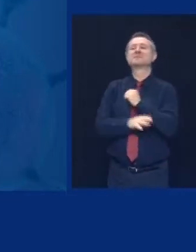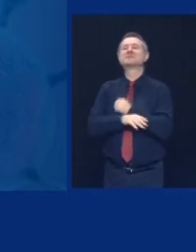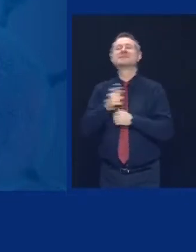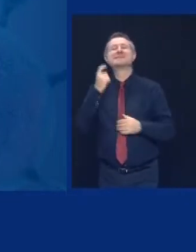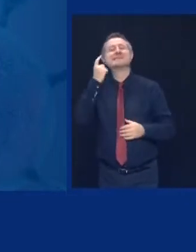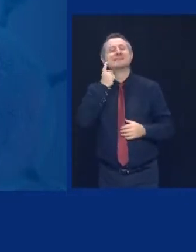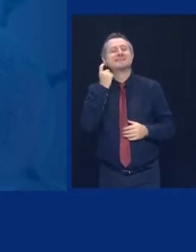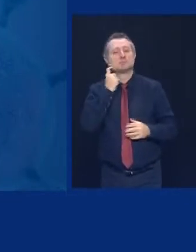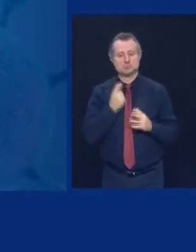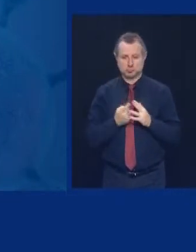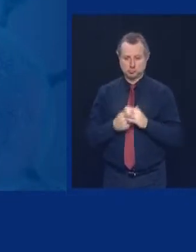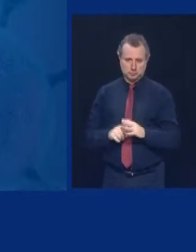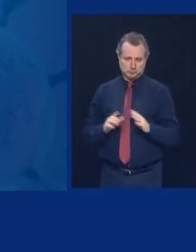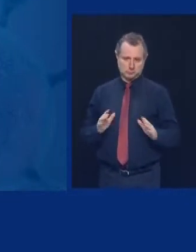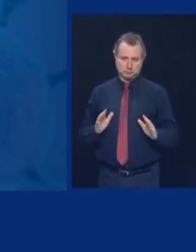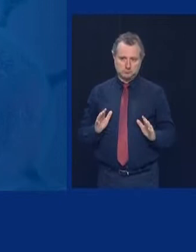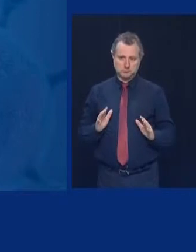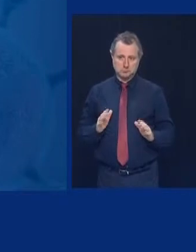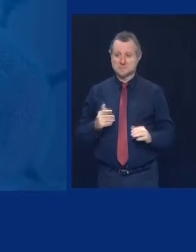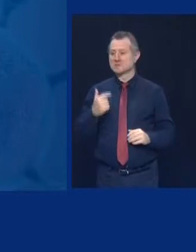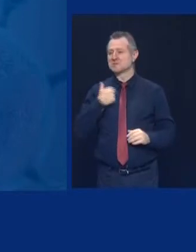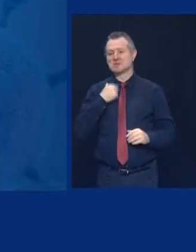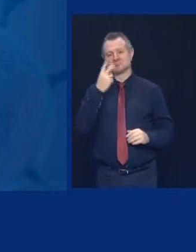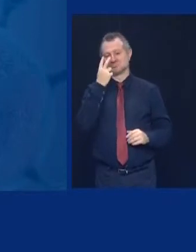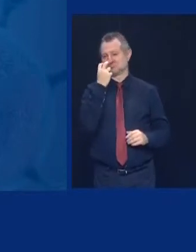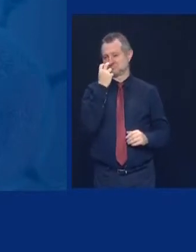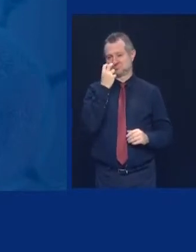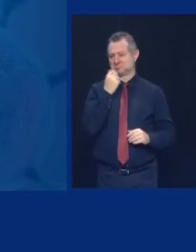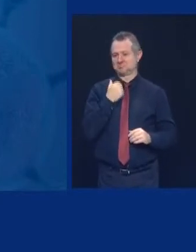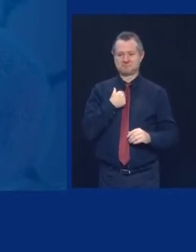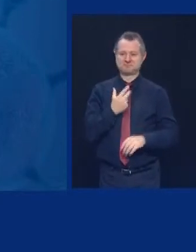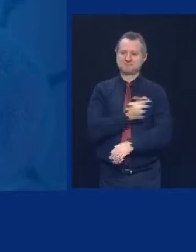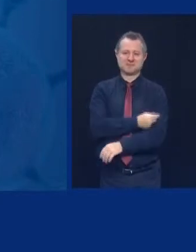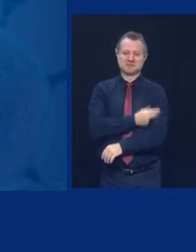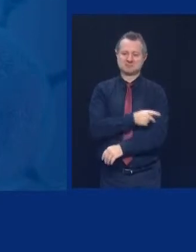don't believe we're going to be ready for vaccines in December.